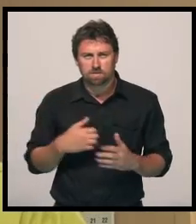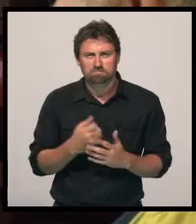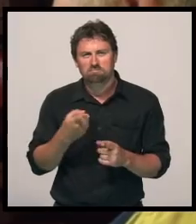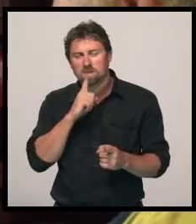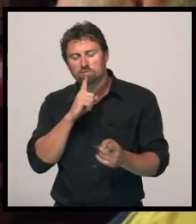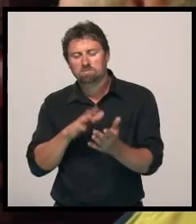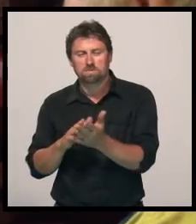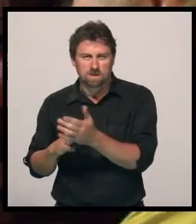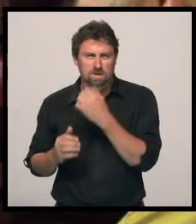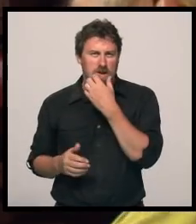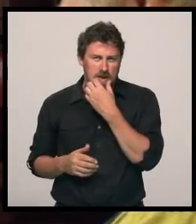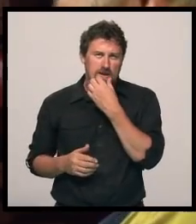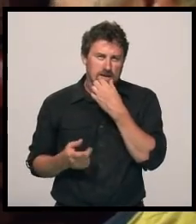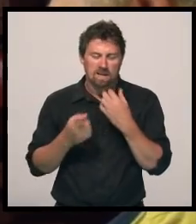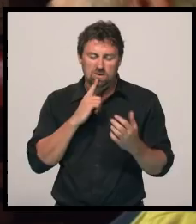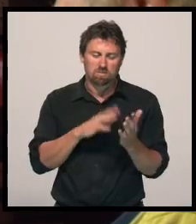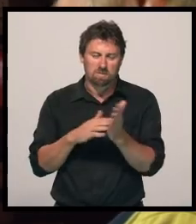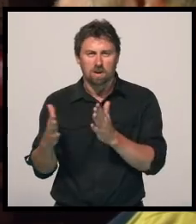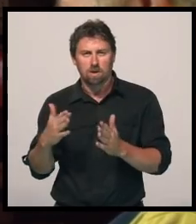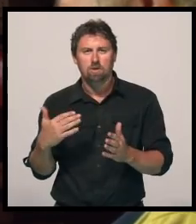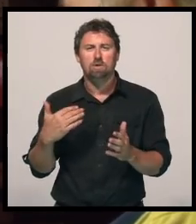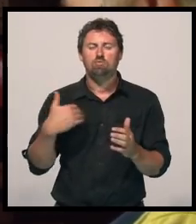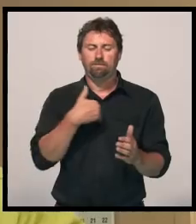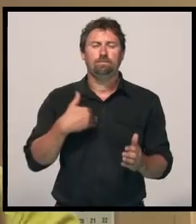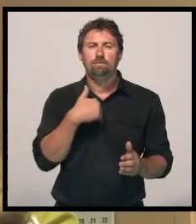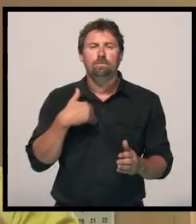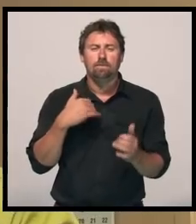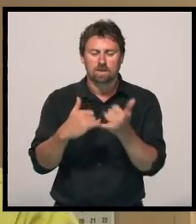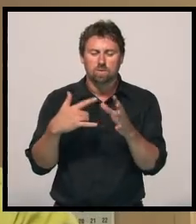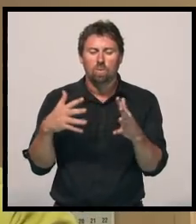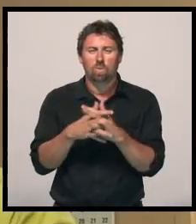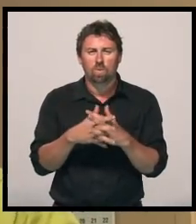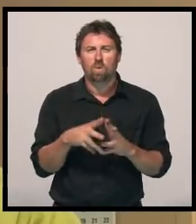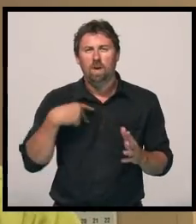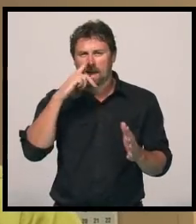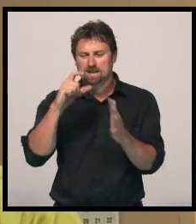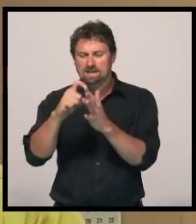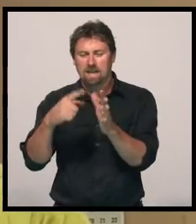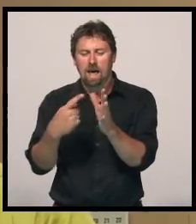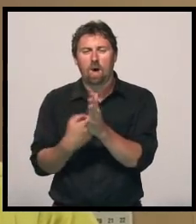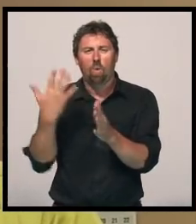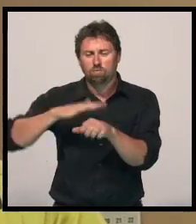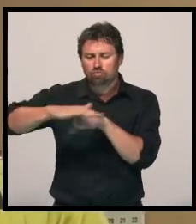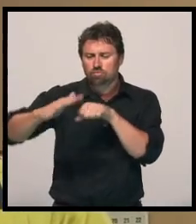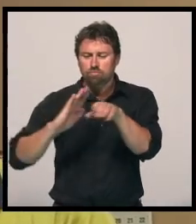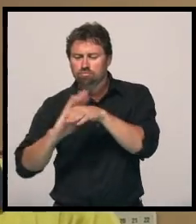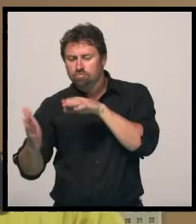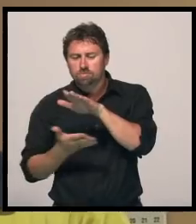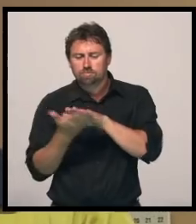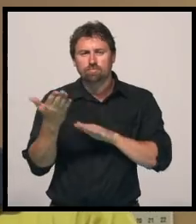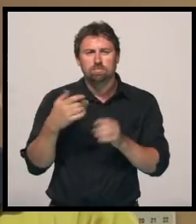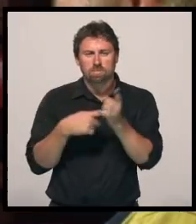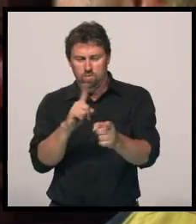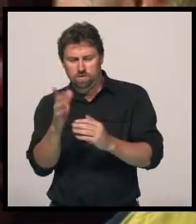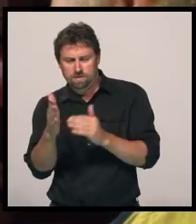100mm. Okay, so 100mm would be rough sawn. Rough sawn. Okay. And we can dress it all round, or DAR, to your required size. Oh, terrific,